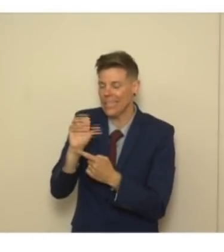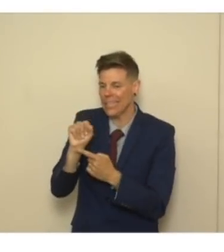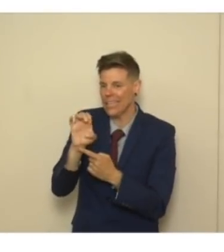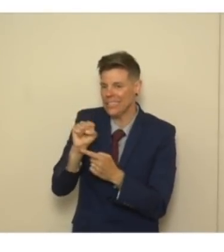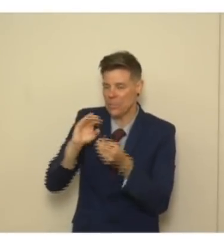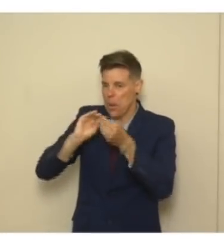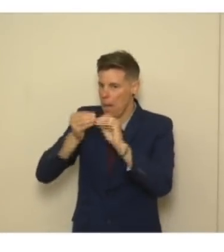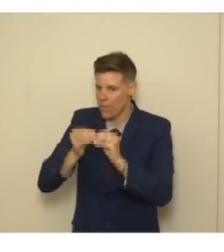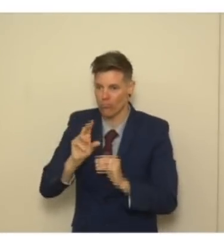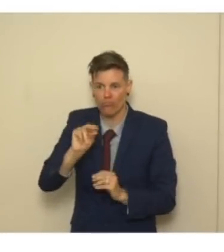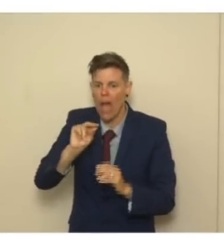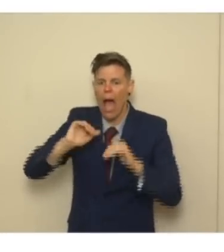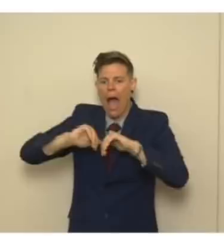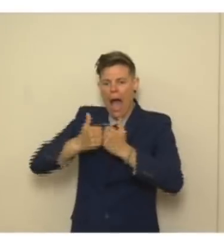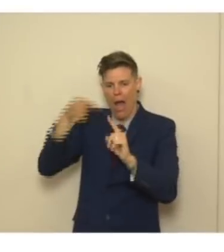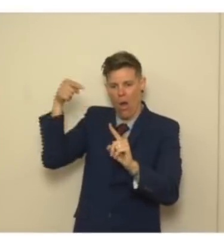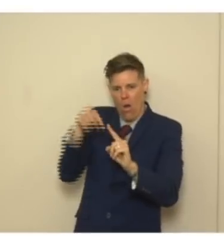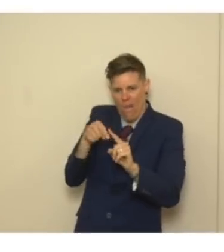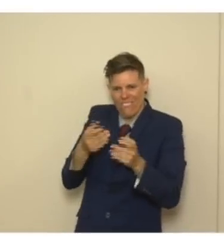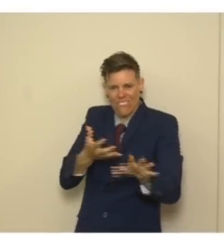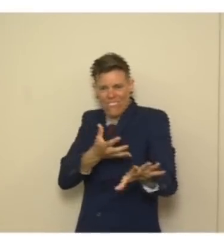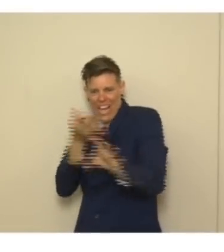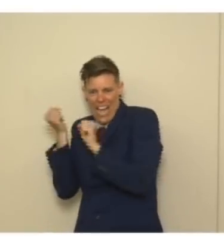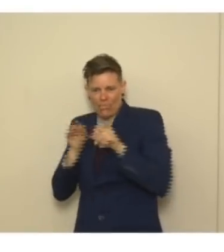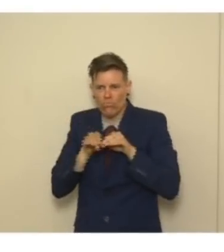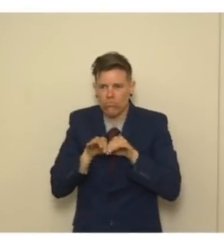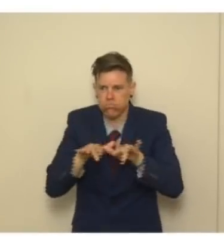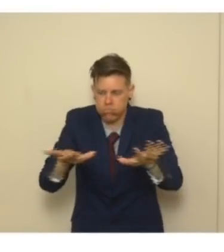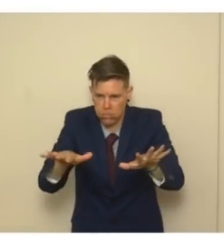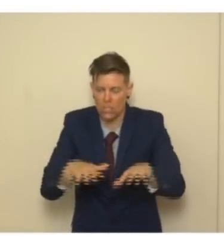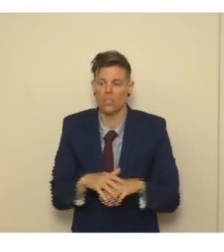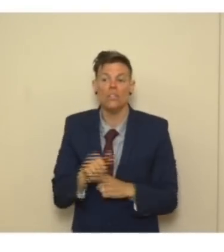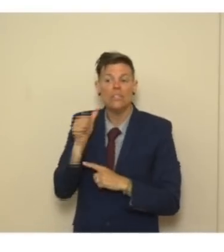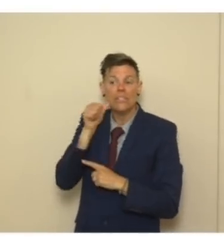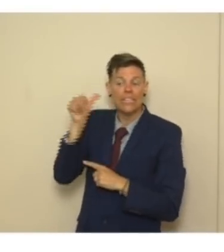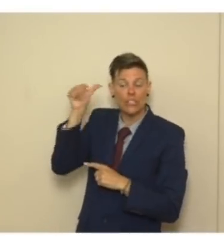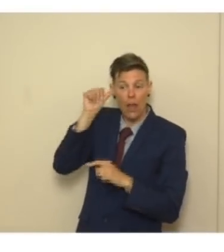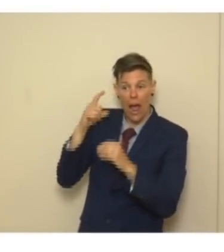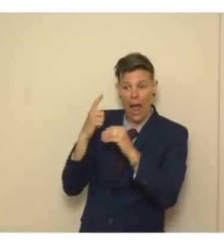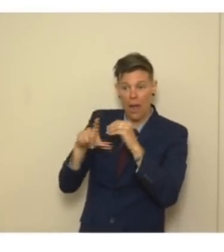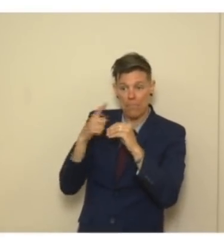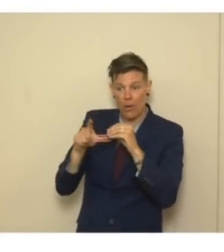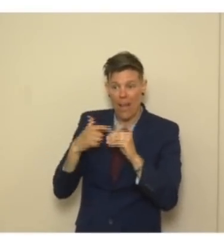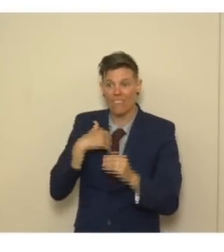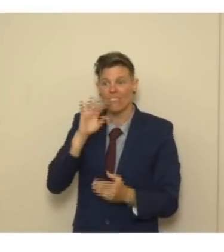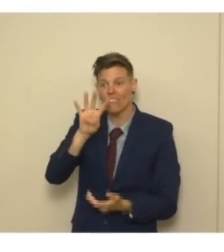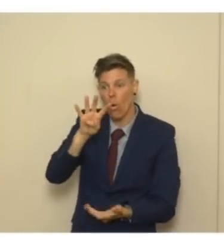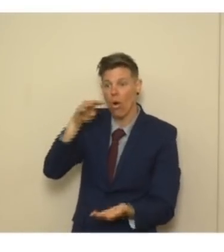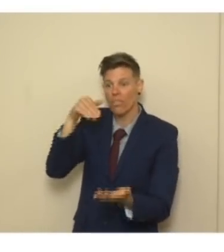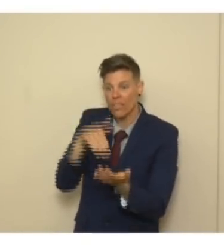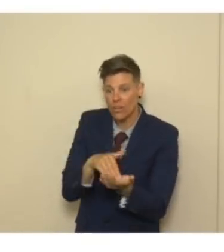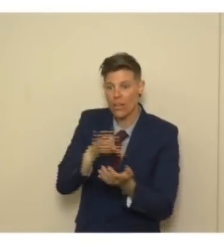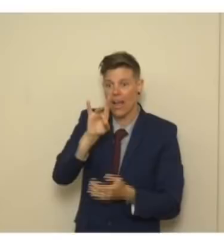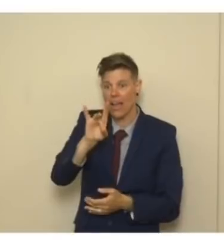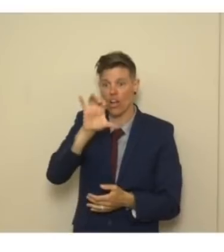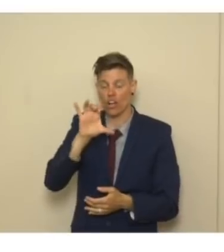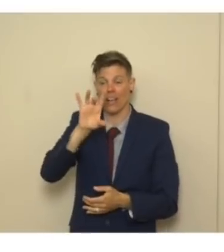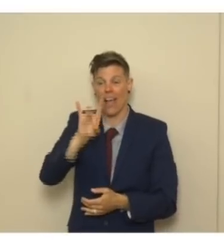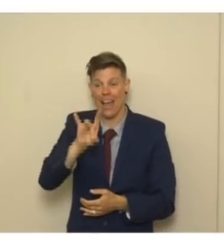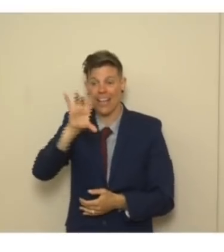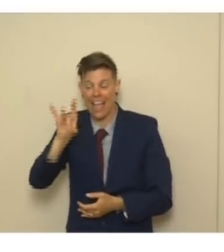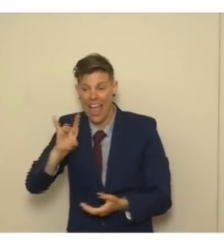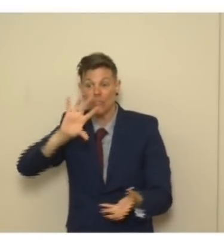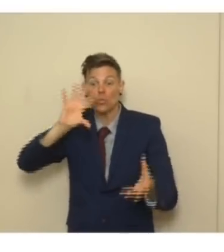had 4,488 cases total, 120 fatalities. And these black